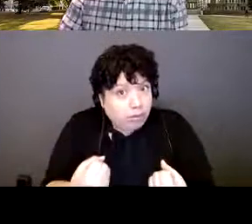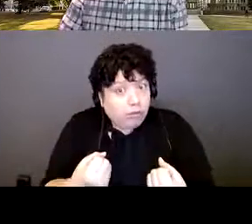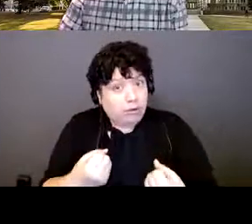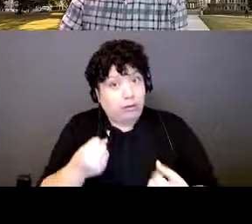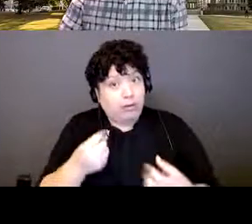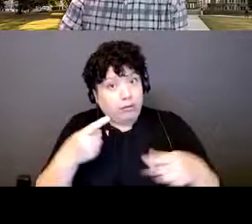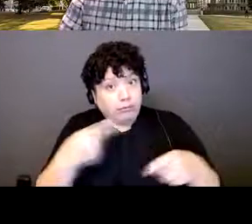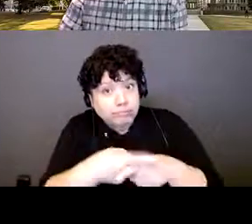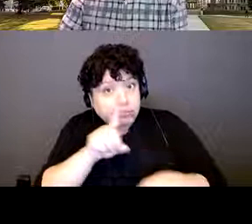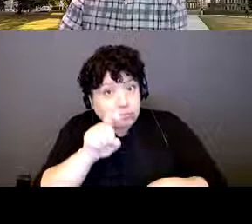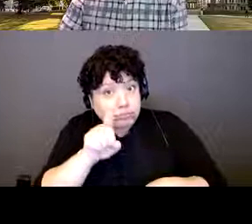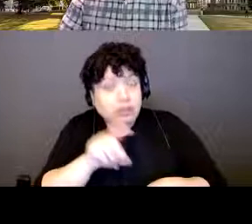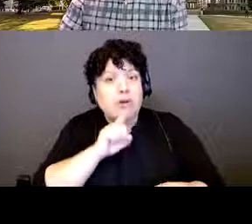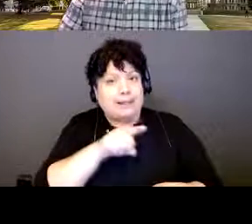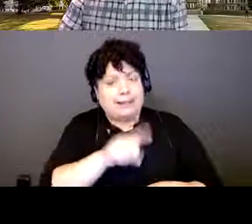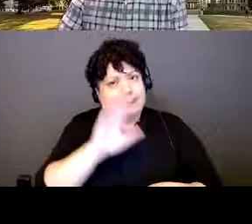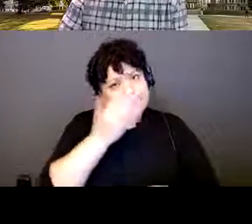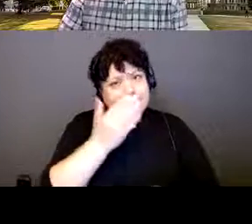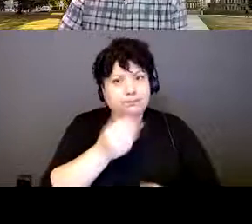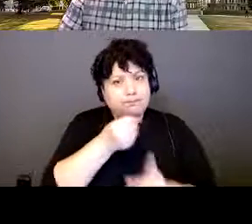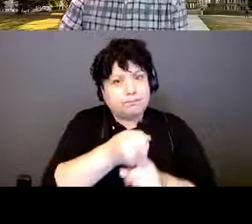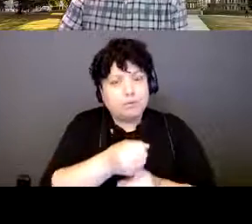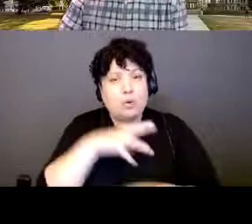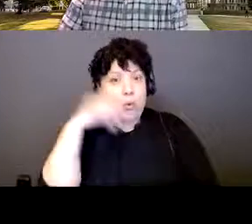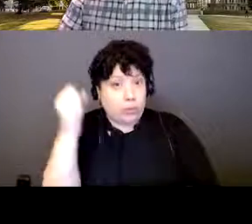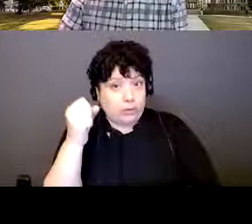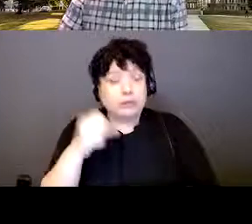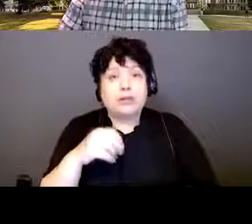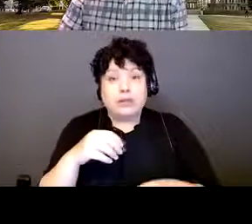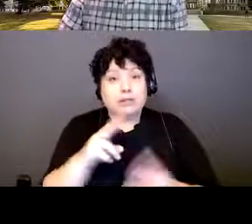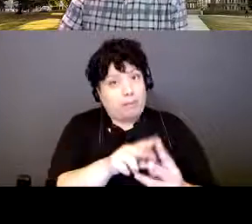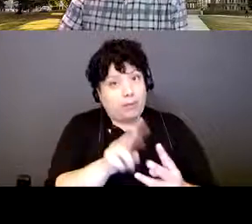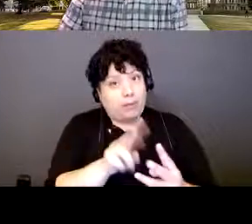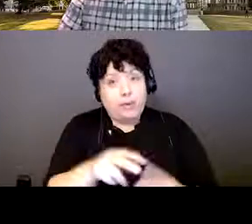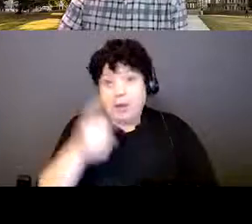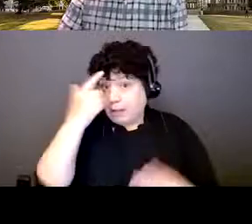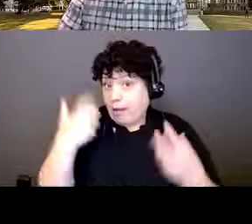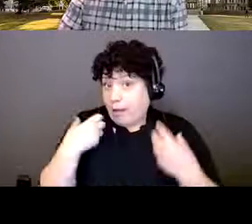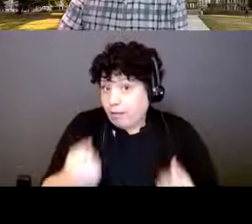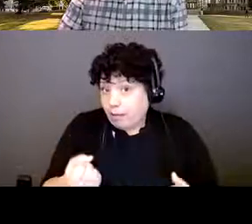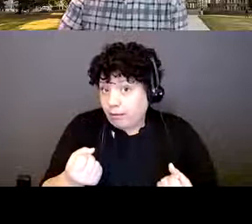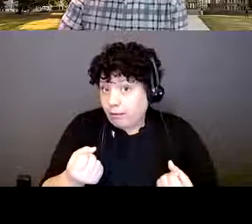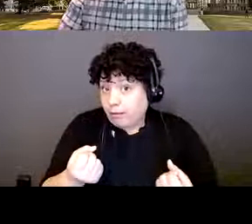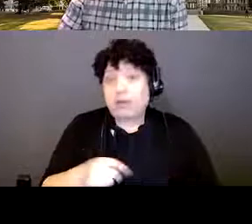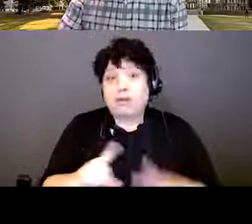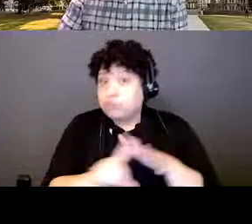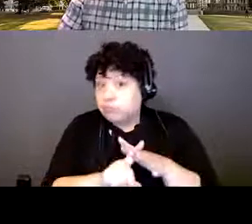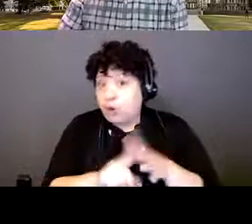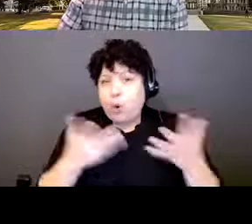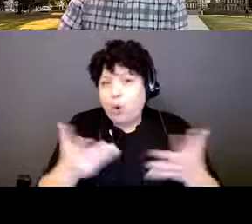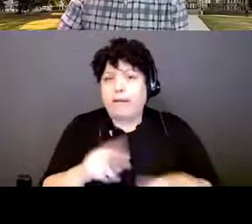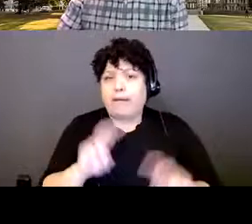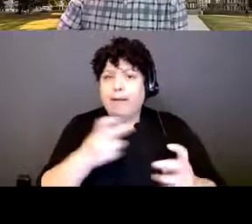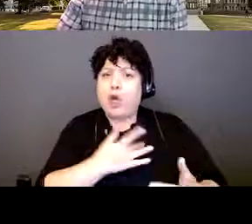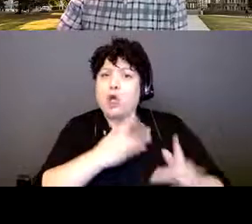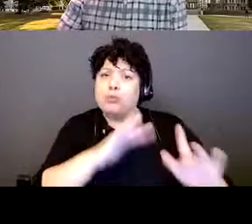quite specific to older couples. It's in these cases as well that a mental health issue, or mercy killing, sometimes they're called, or